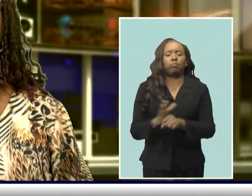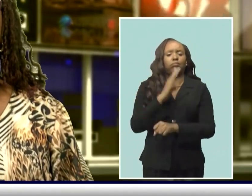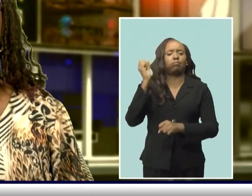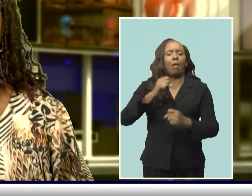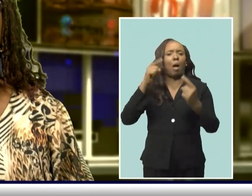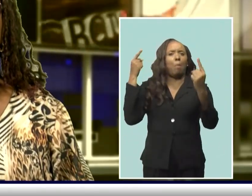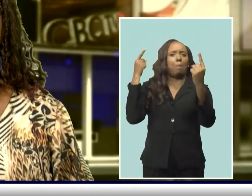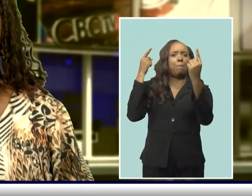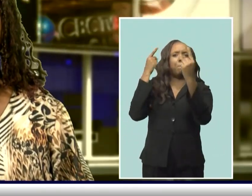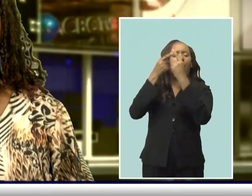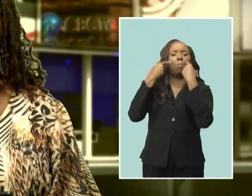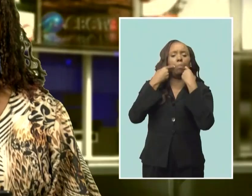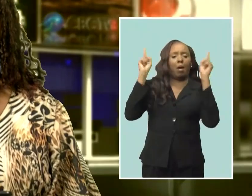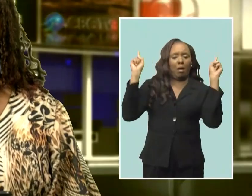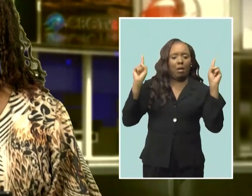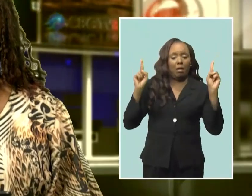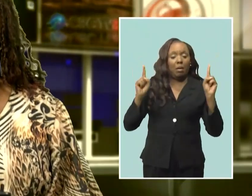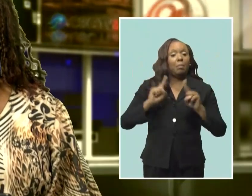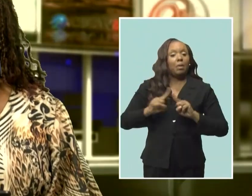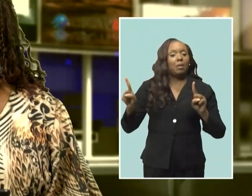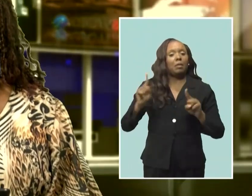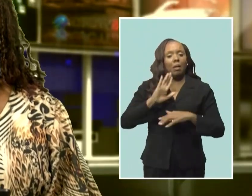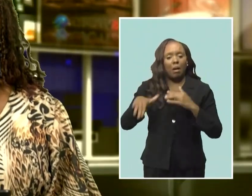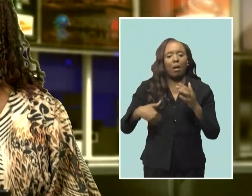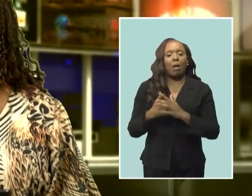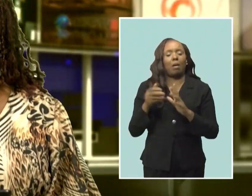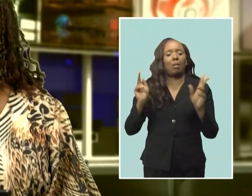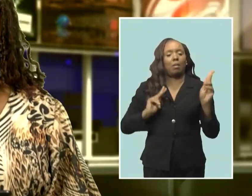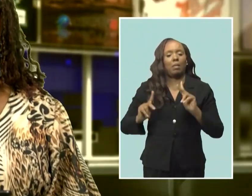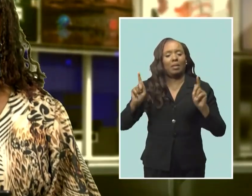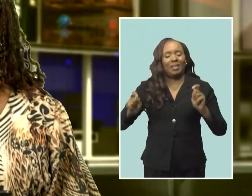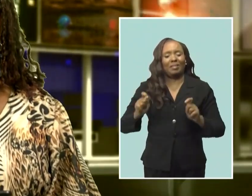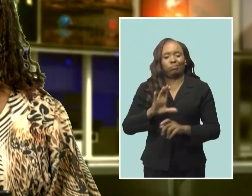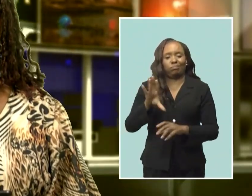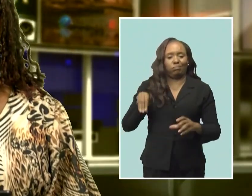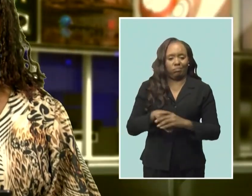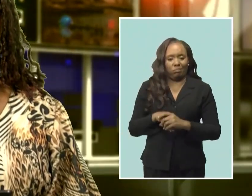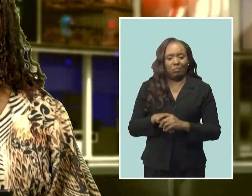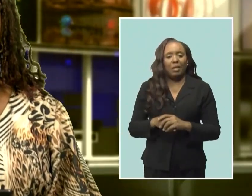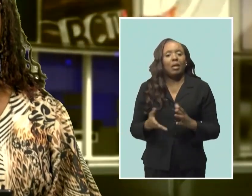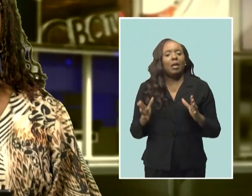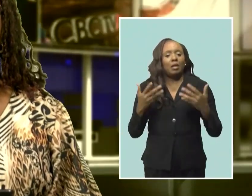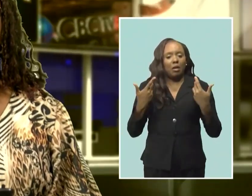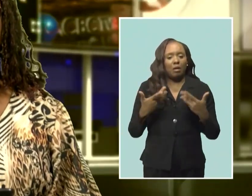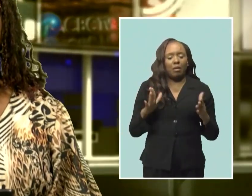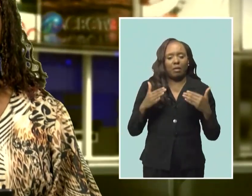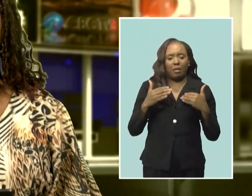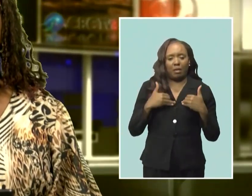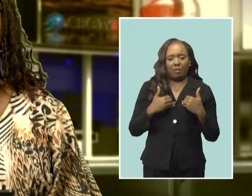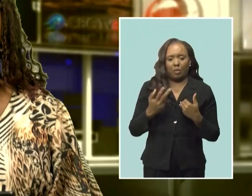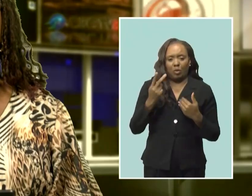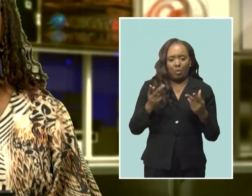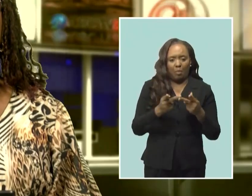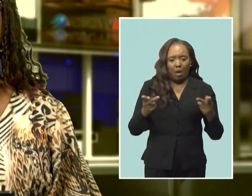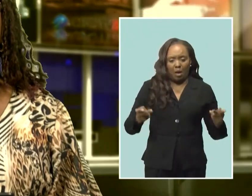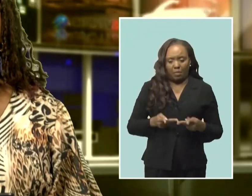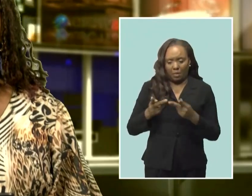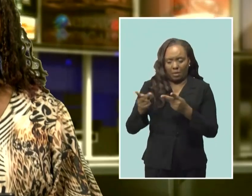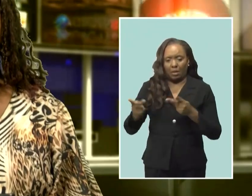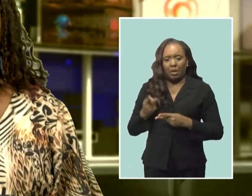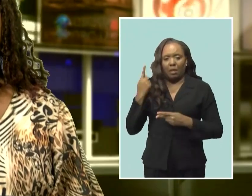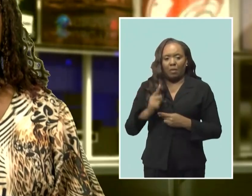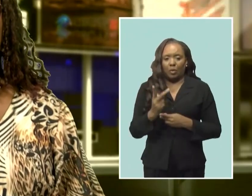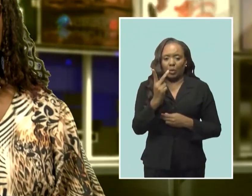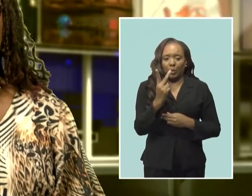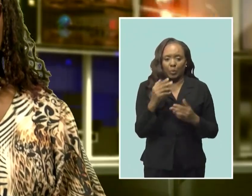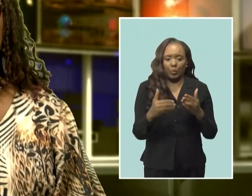on board with the transformation proposals. She says properties have already been earmarked for the construction of 2 new schools which will cater to